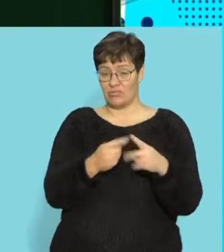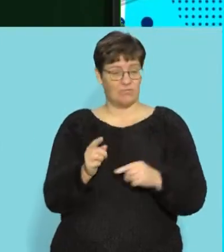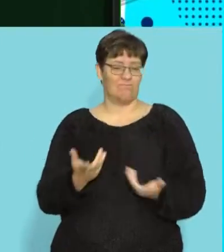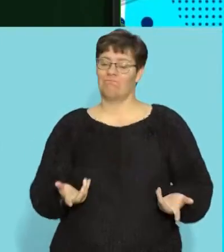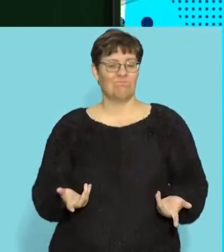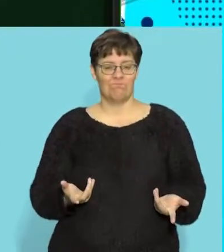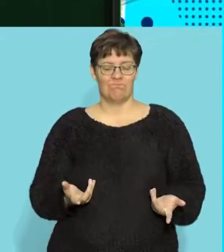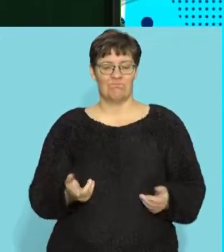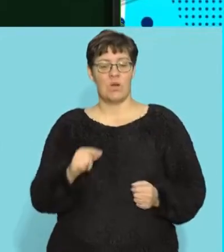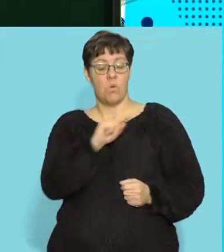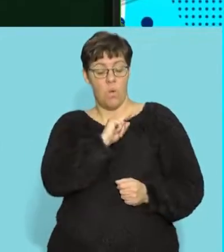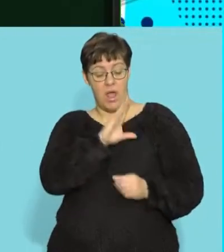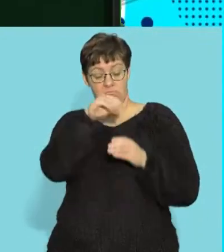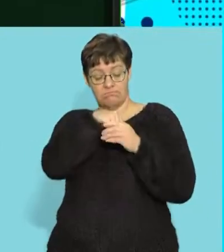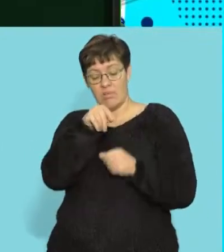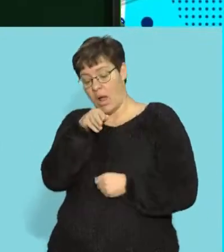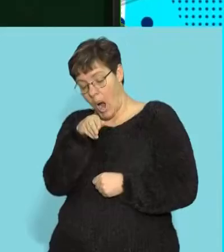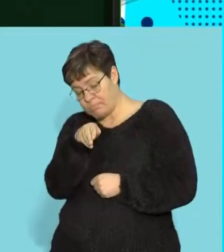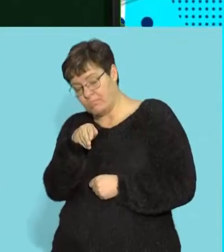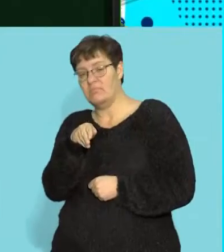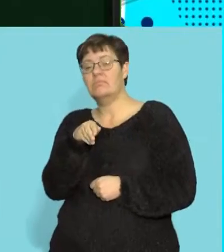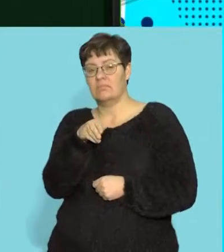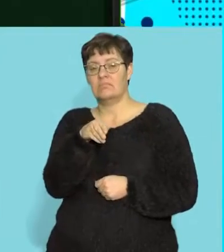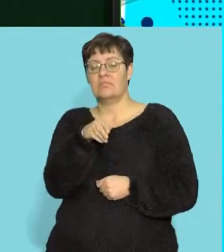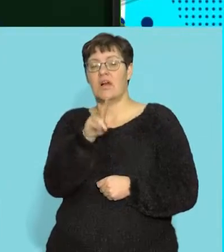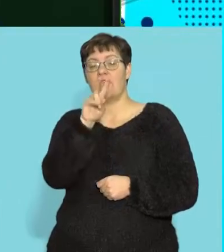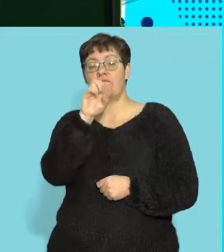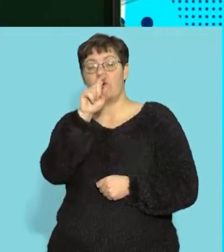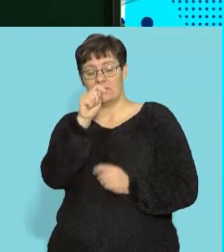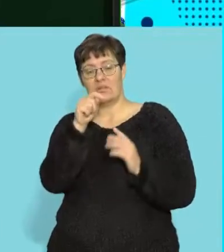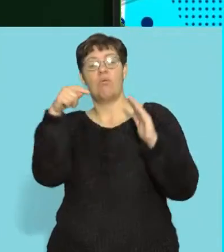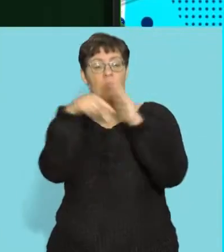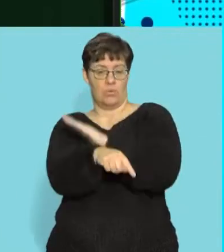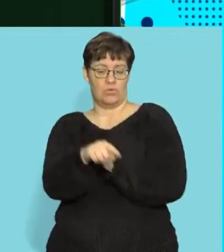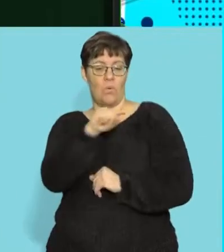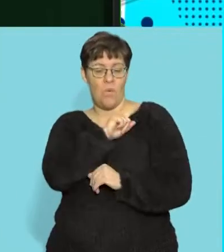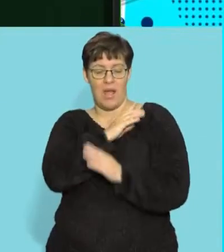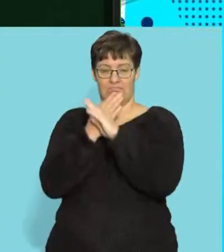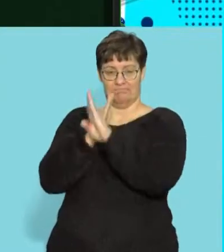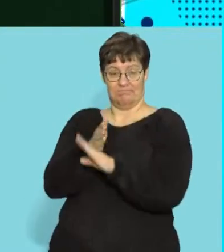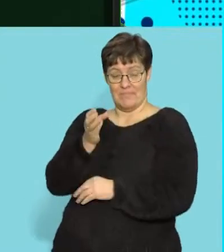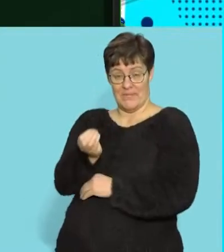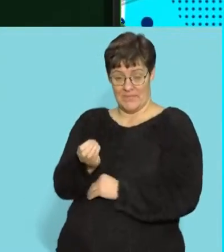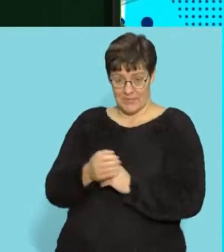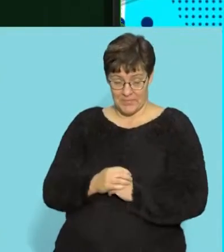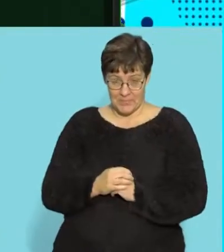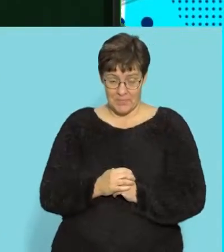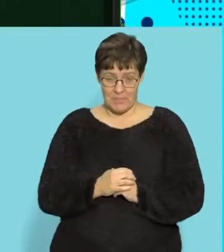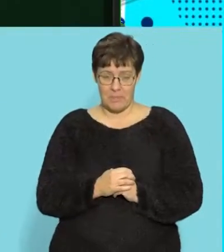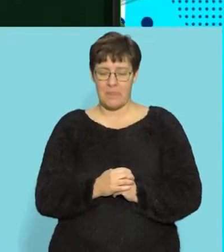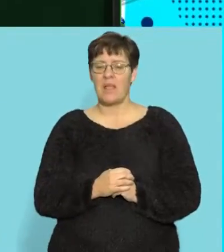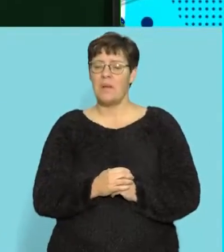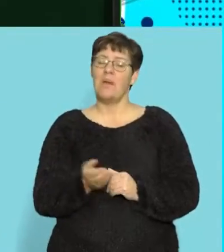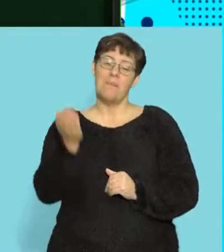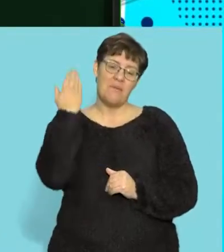we are saying that within that battery there is some lost volts due to the internal resistance of that battery. So this